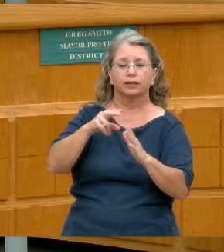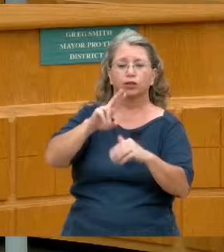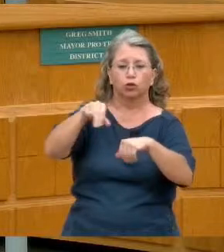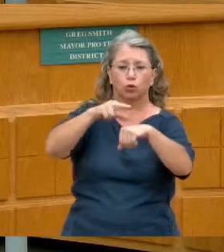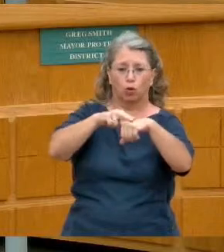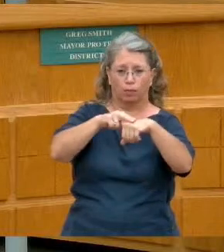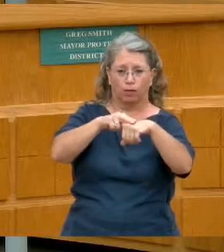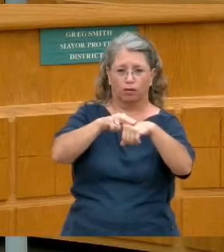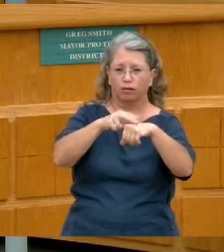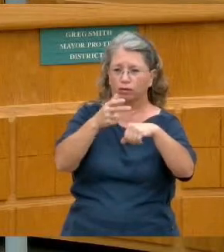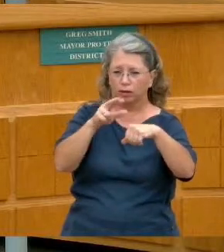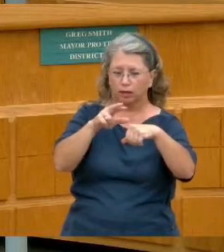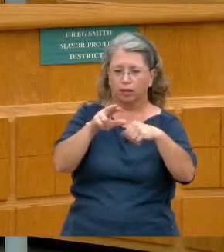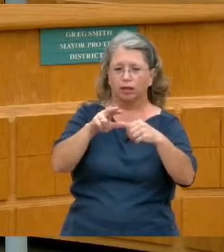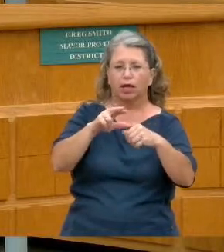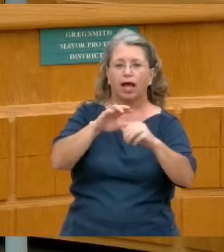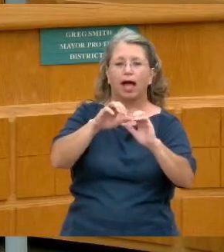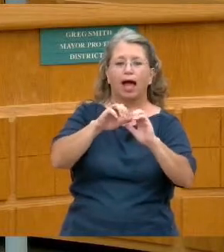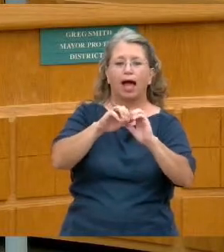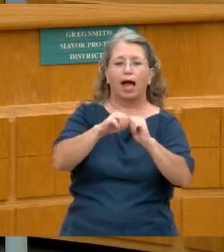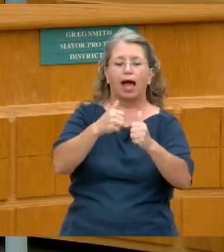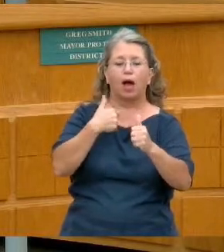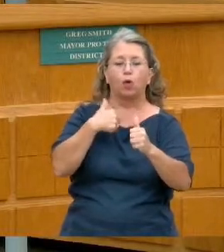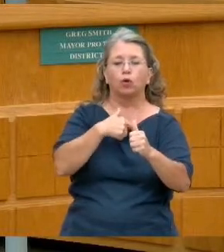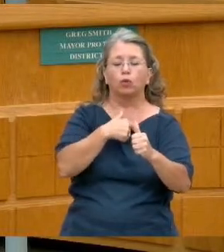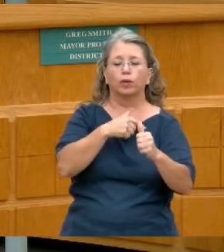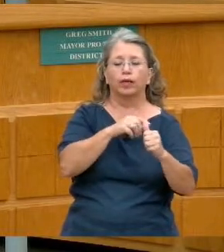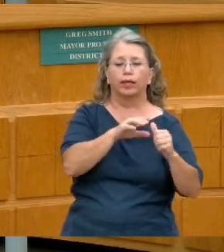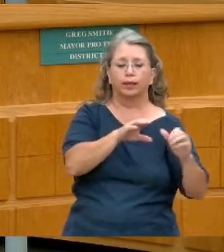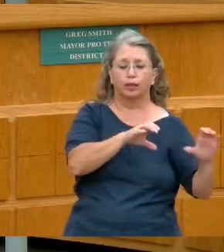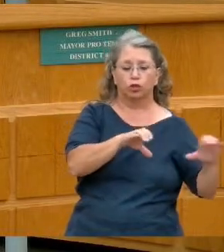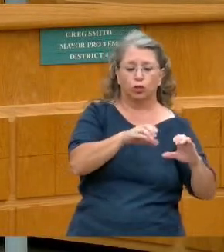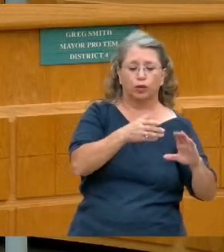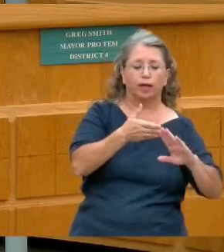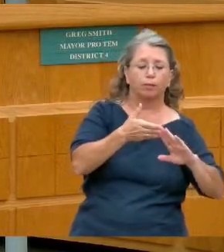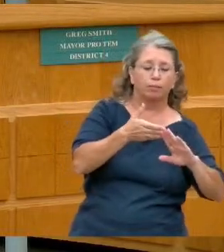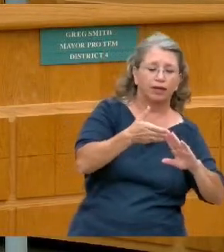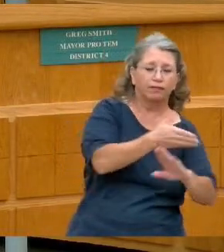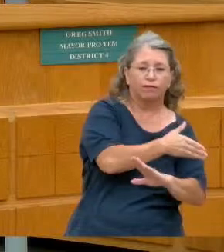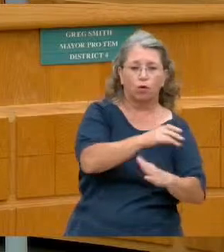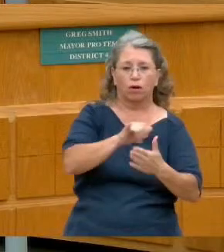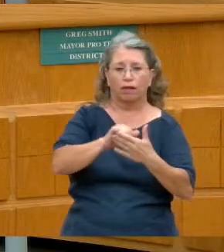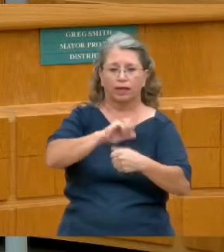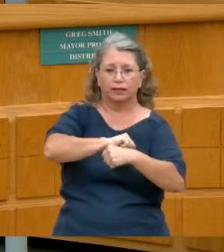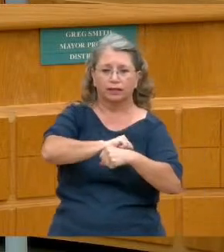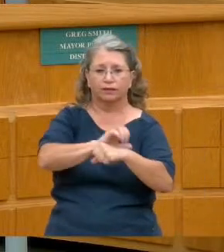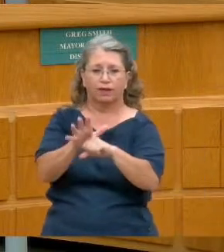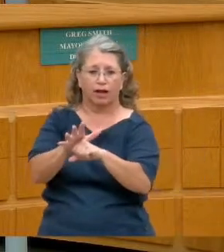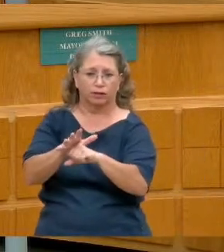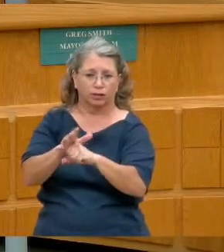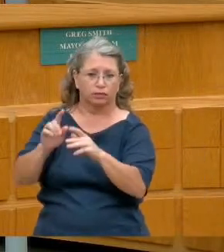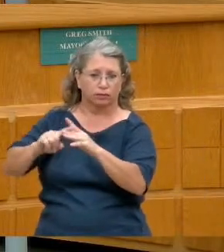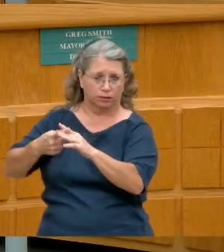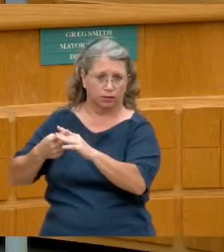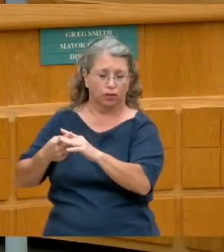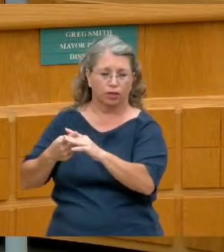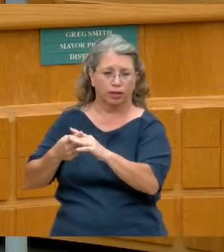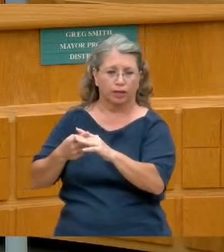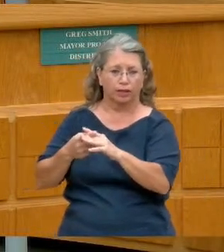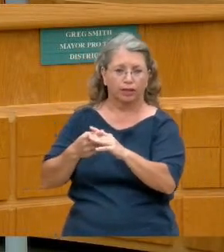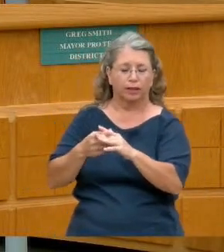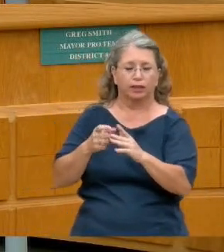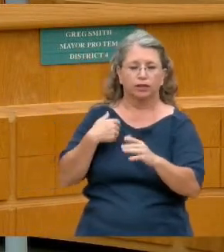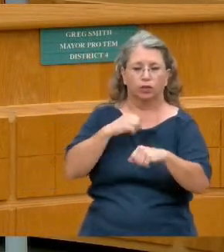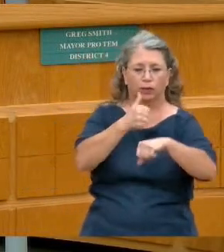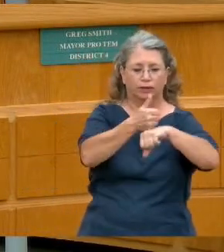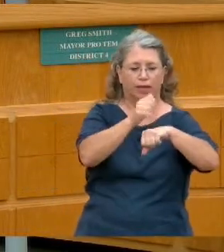were we behaving, what proportion of people were leaving home before the pandemic started. And that's our baseline for normal that we set as